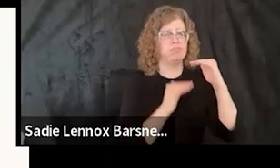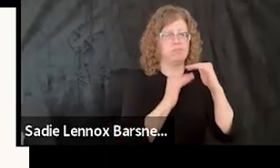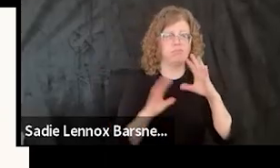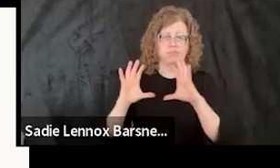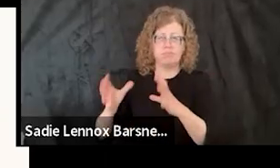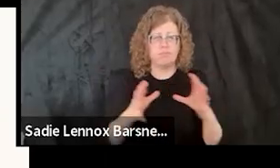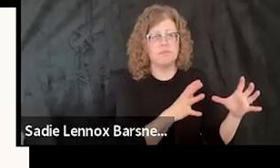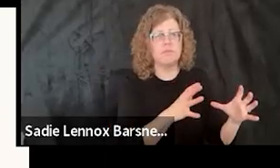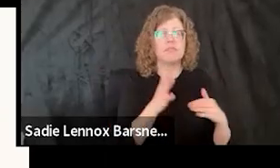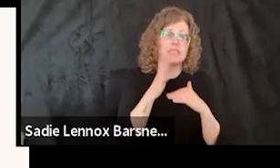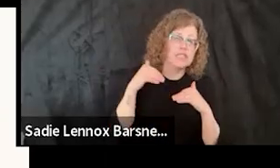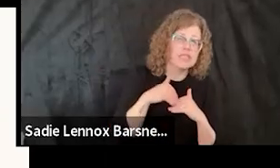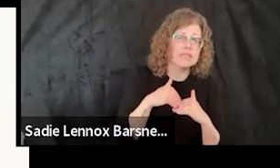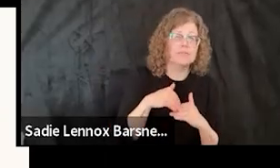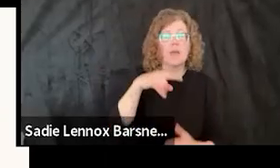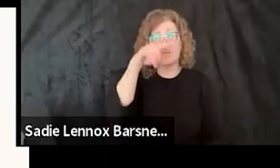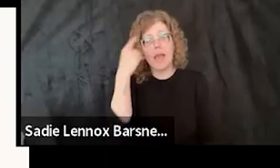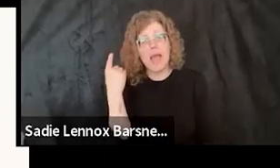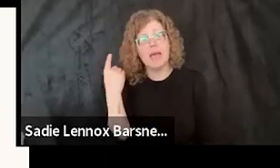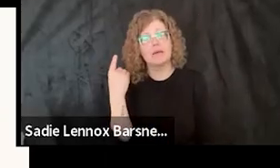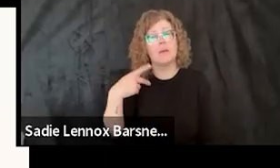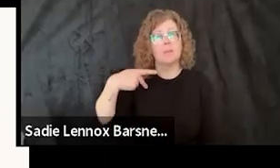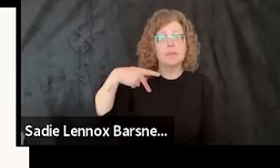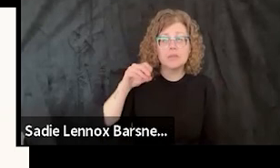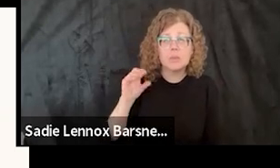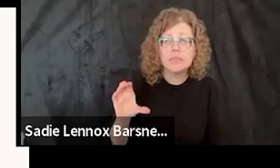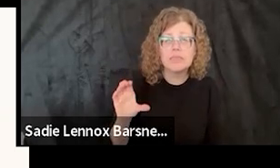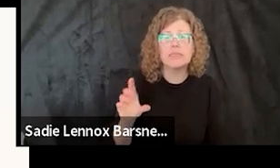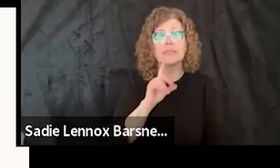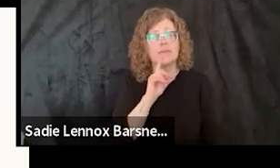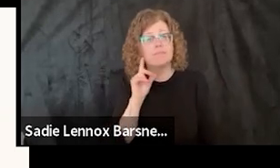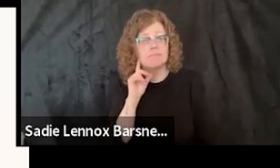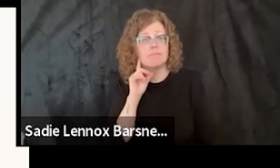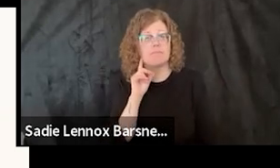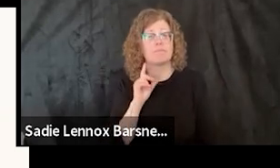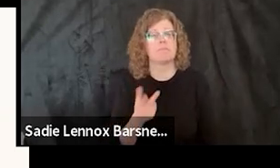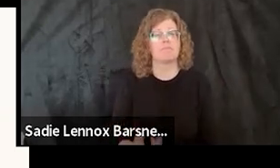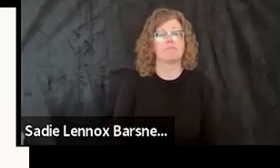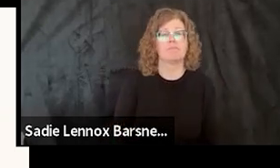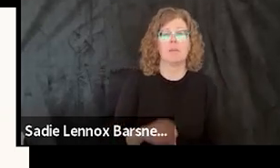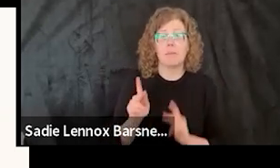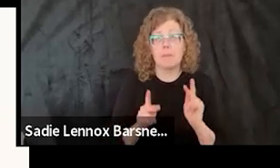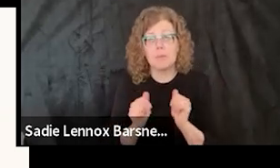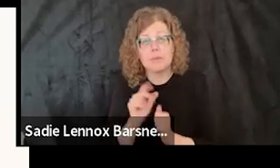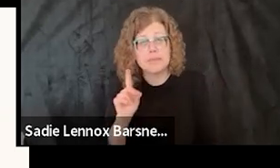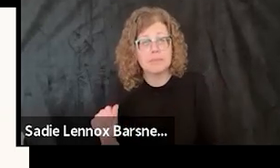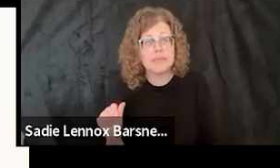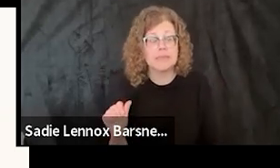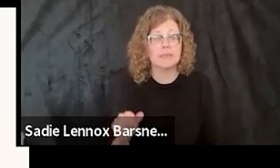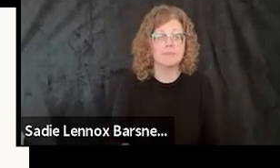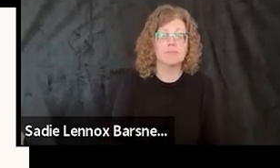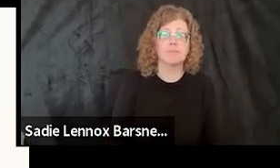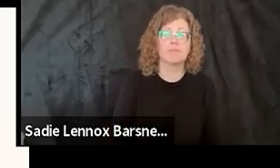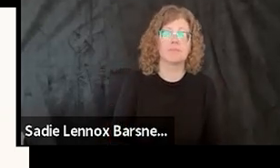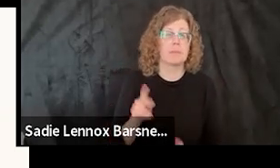Indigenous, Black, persons of color, deaf persons, persons with disabilities, persons living